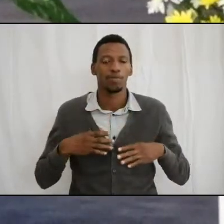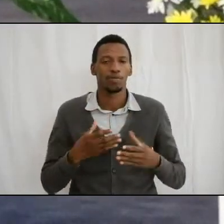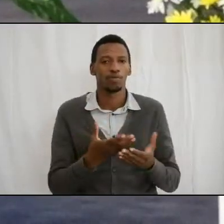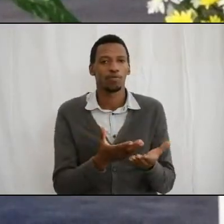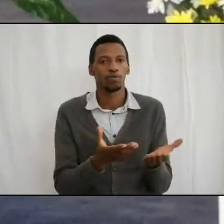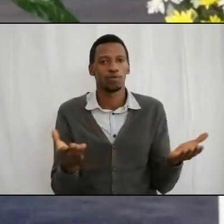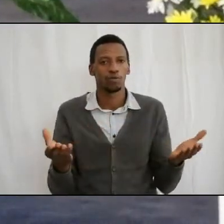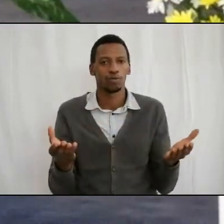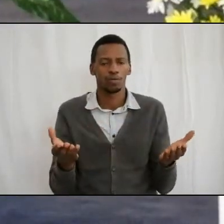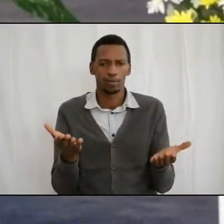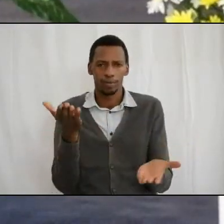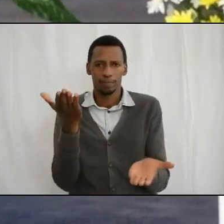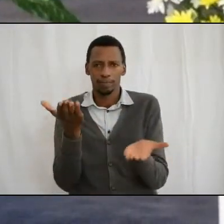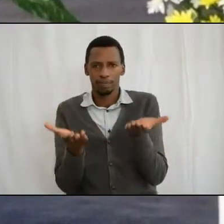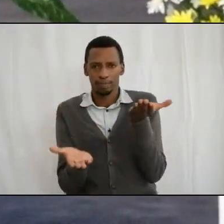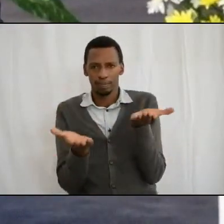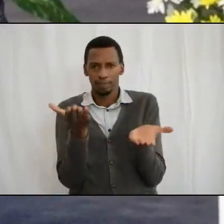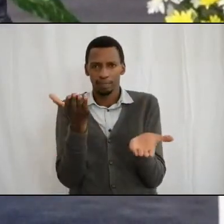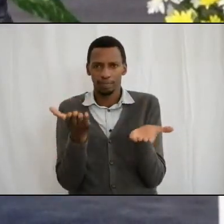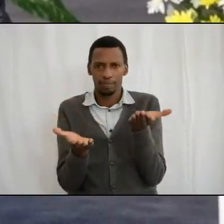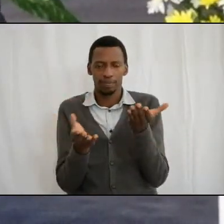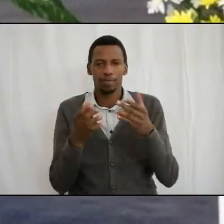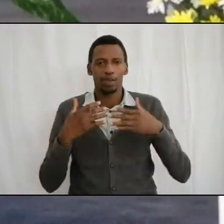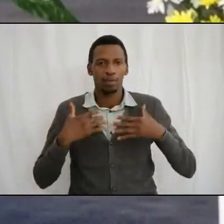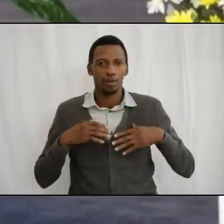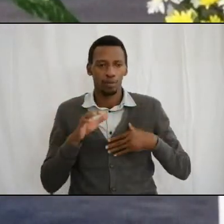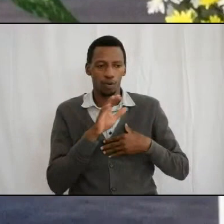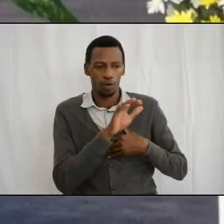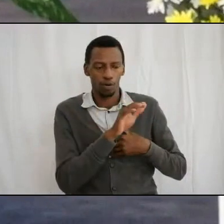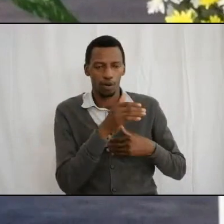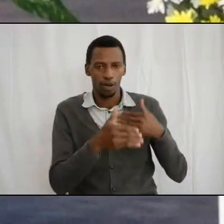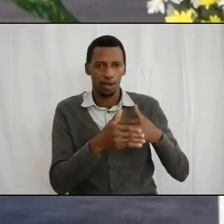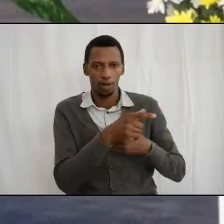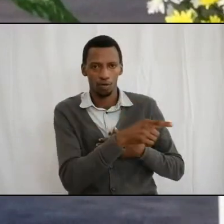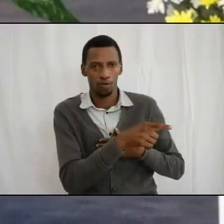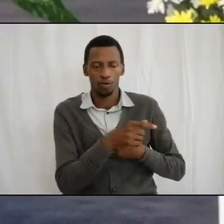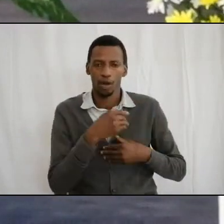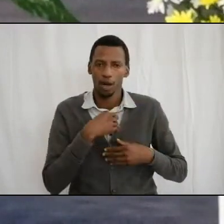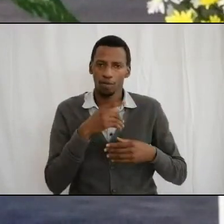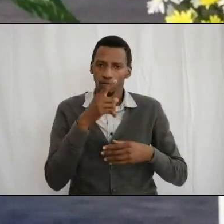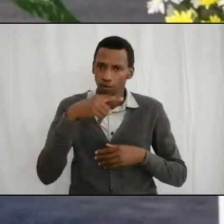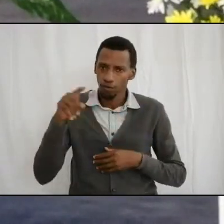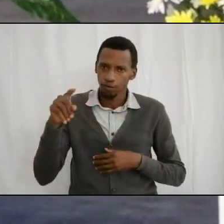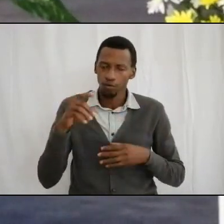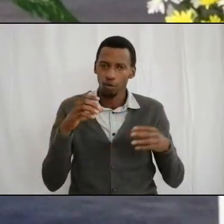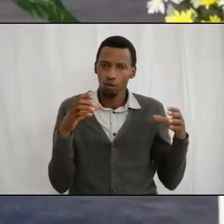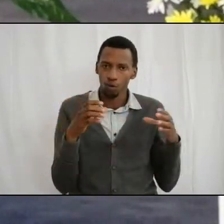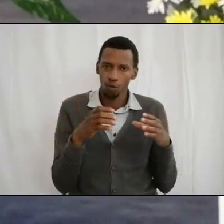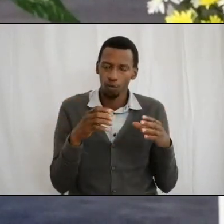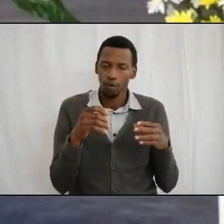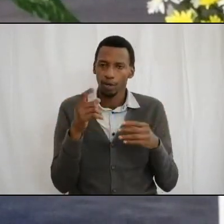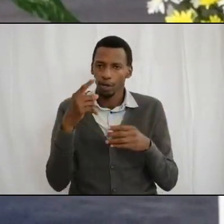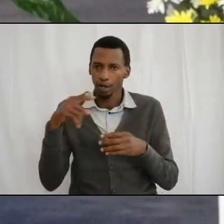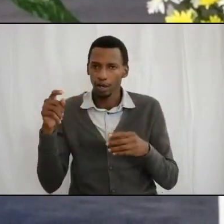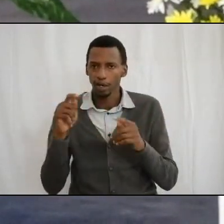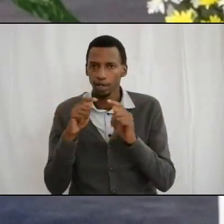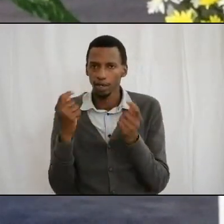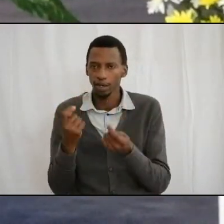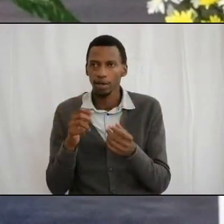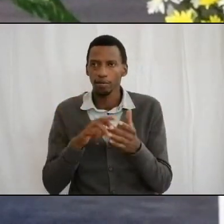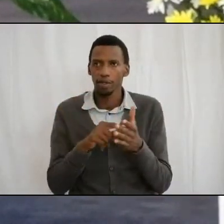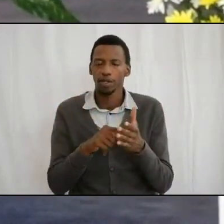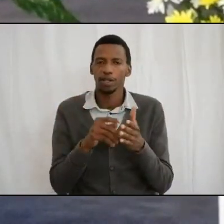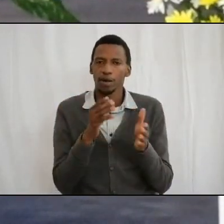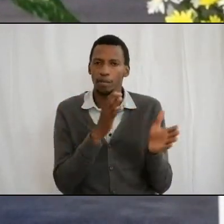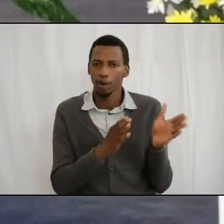the people around you. Do you have the right crew? Do you have the right team? It means planning for contingencies and